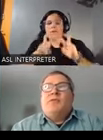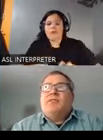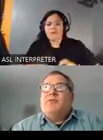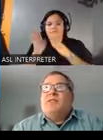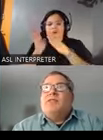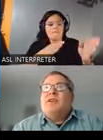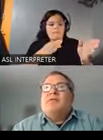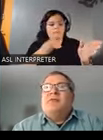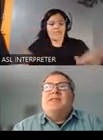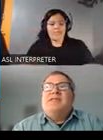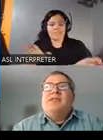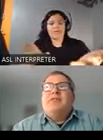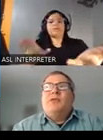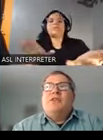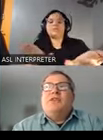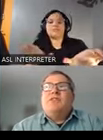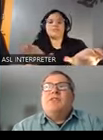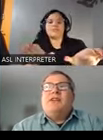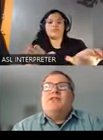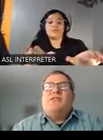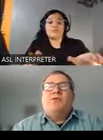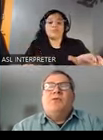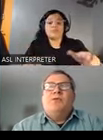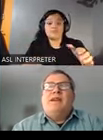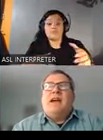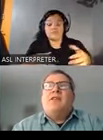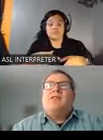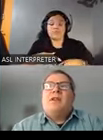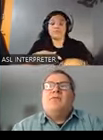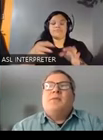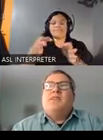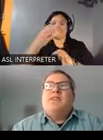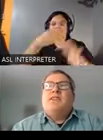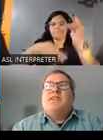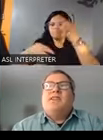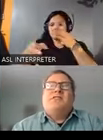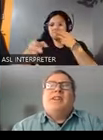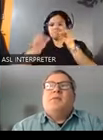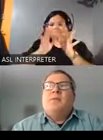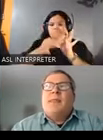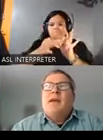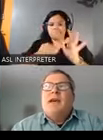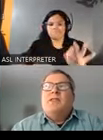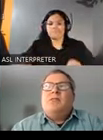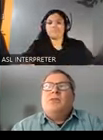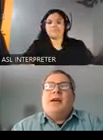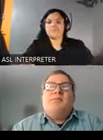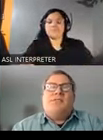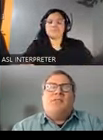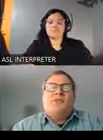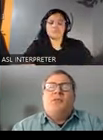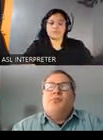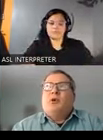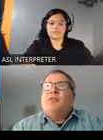further support this with the Resilient Node Cluster Analysis Tool, RENCAT, from Sandia National Lab. And this tool